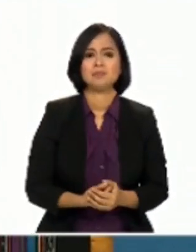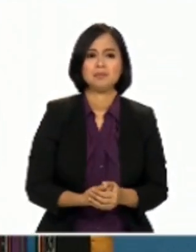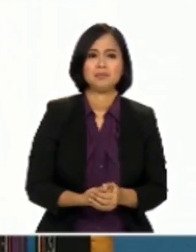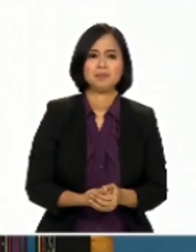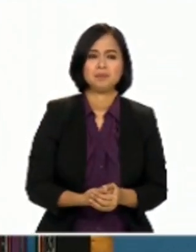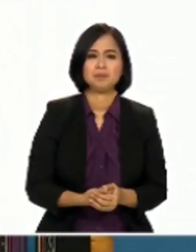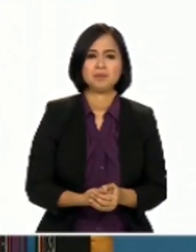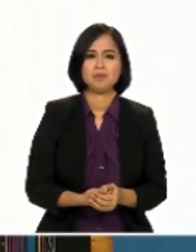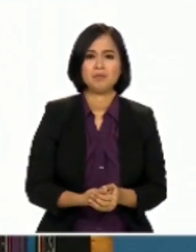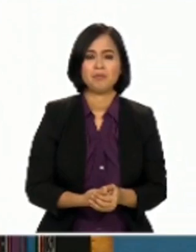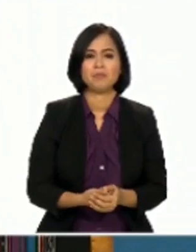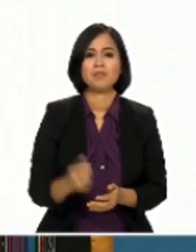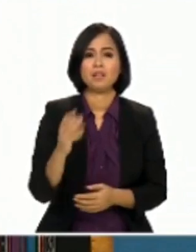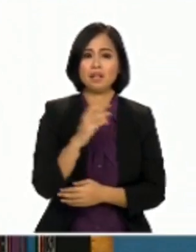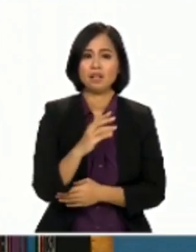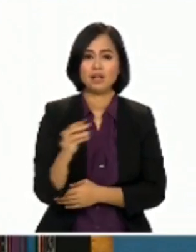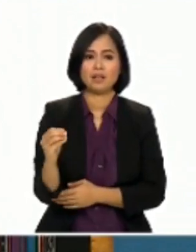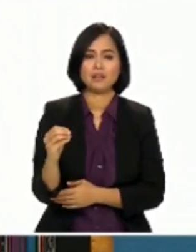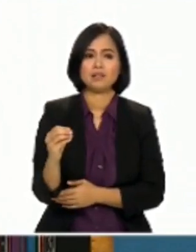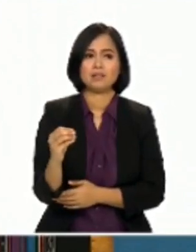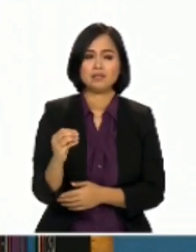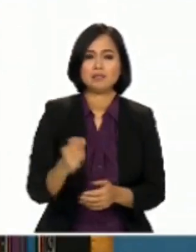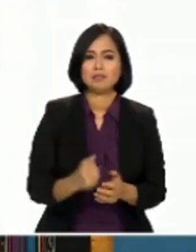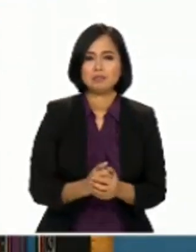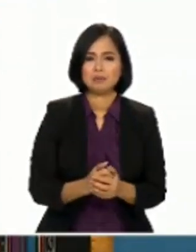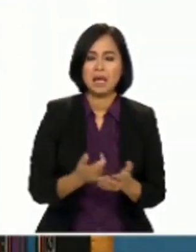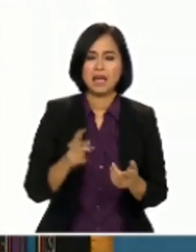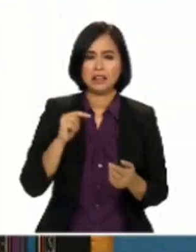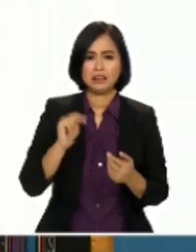am here to rectify my own error.